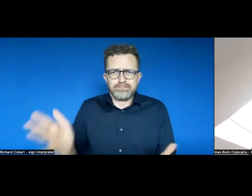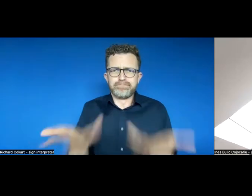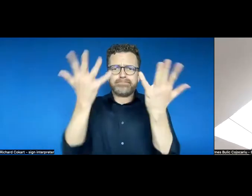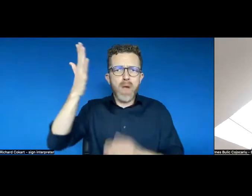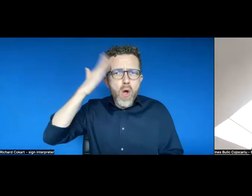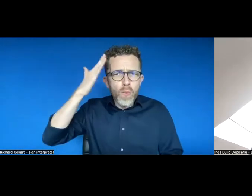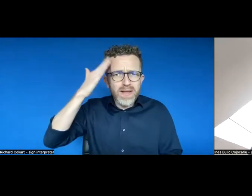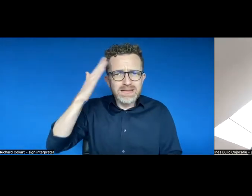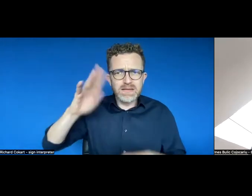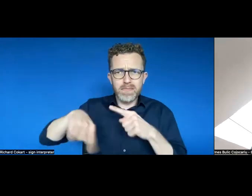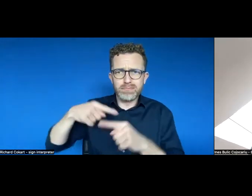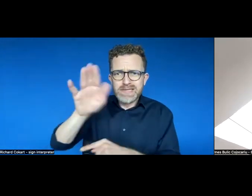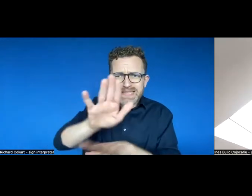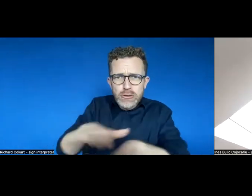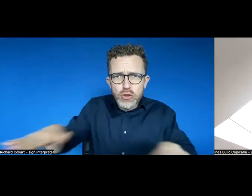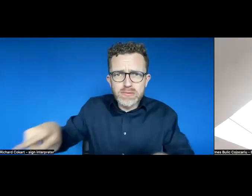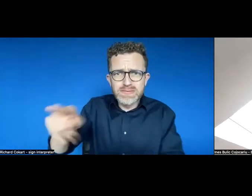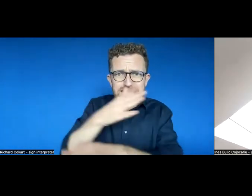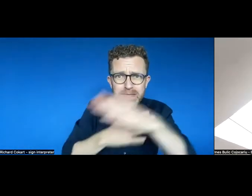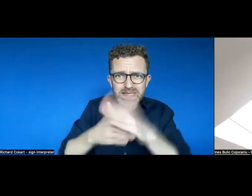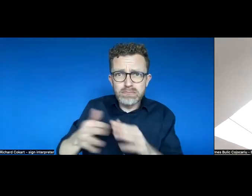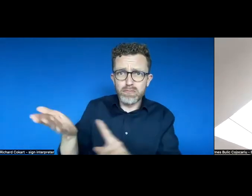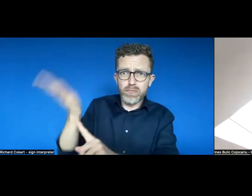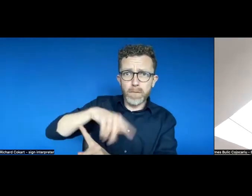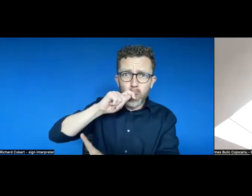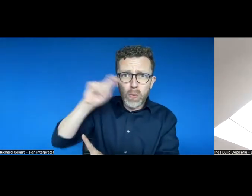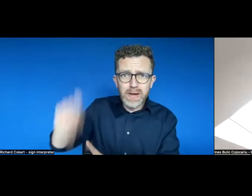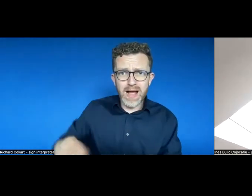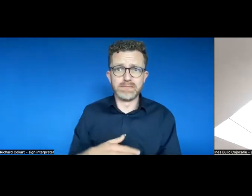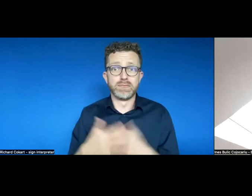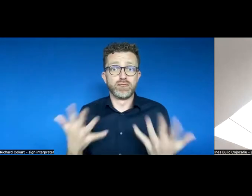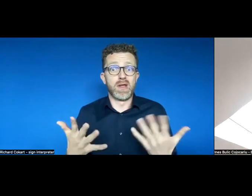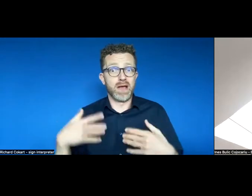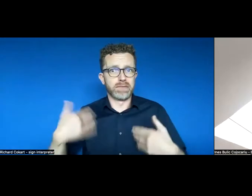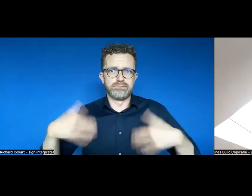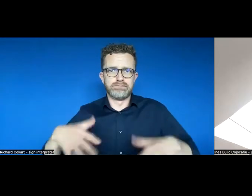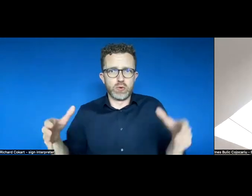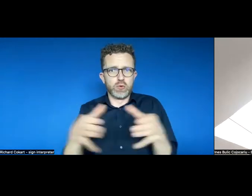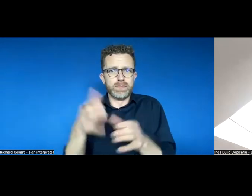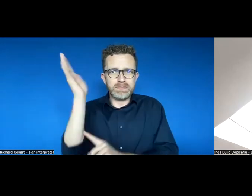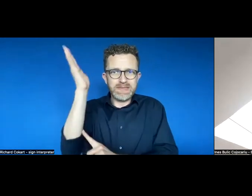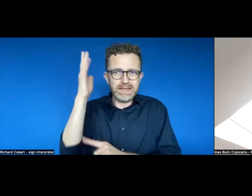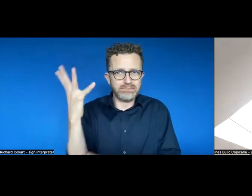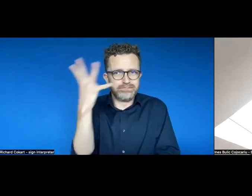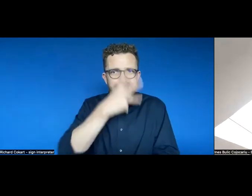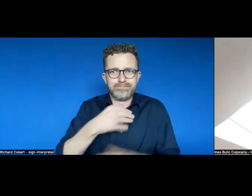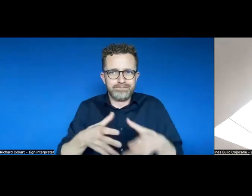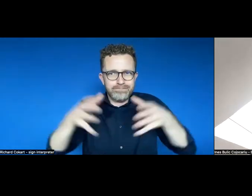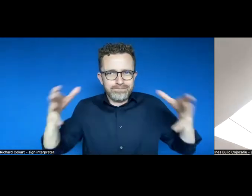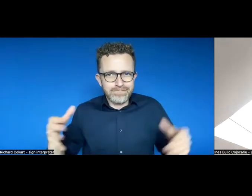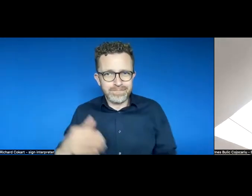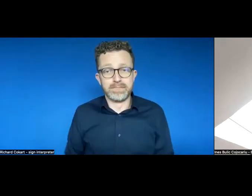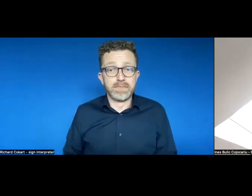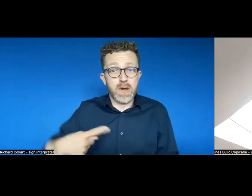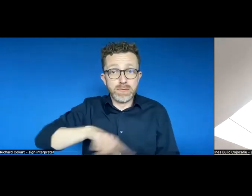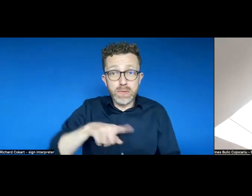to Ukraine. So we will be hearing their findings, the findings from their new report. We will